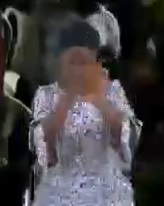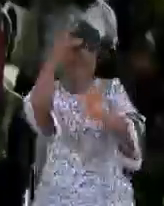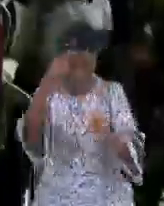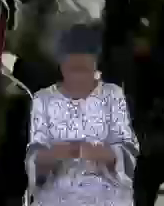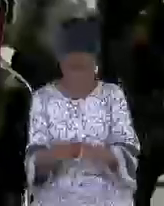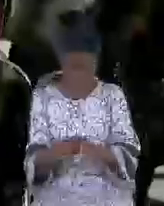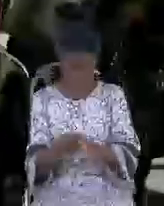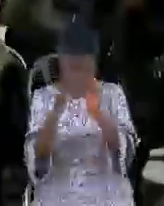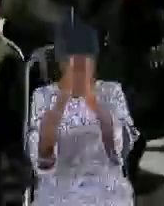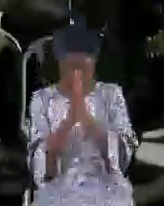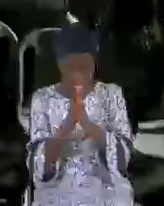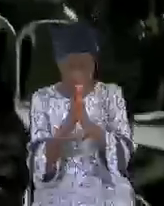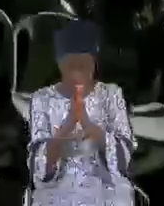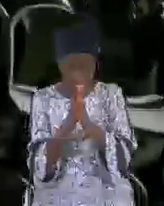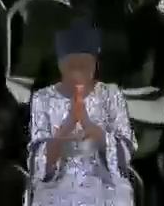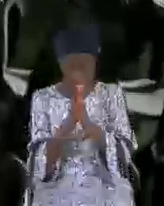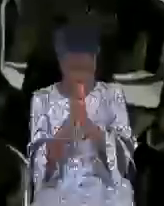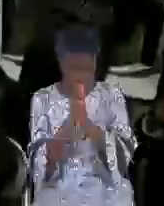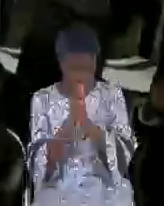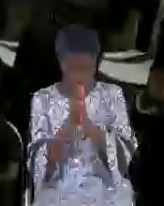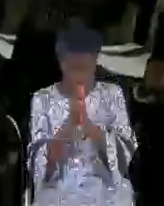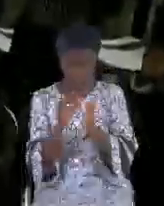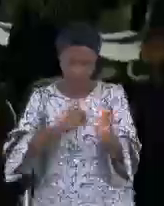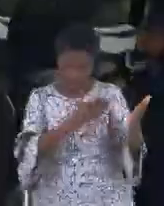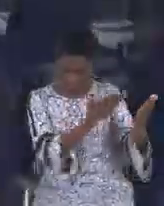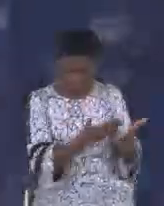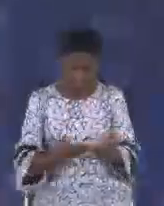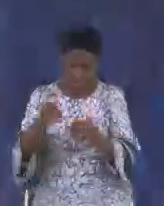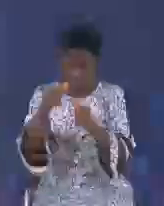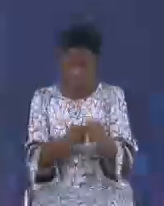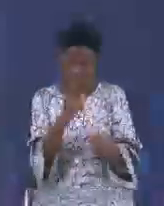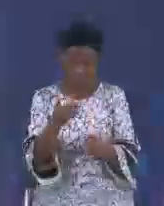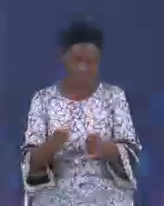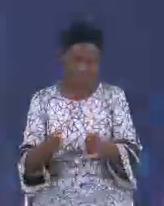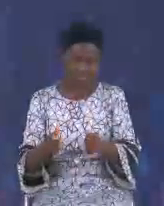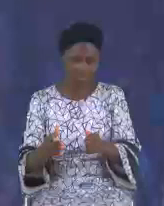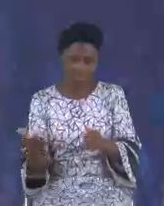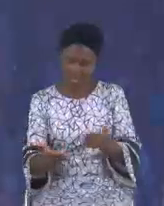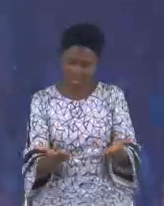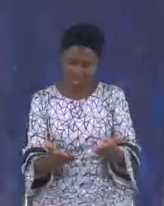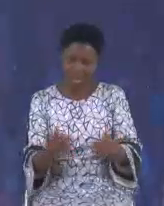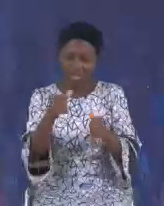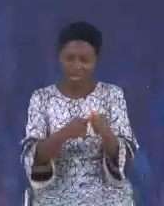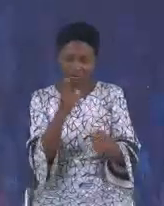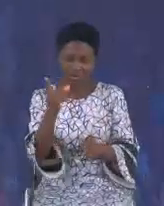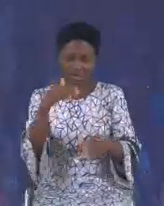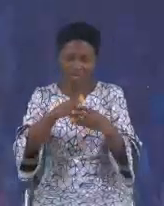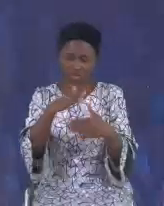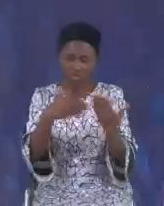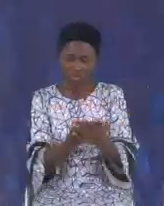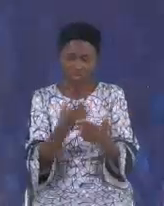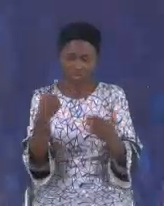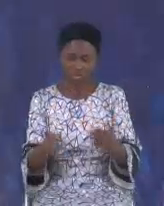amen. I bring everyone over here, everyone in all the